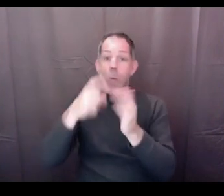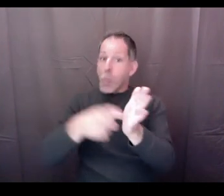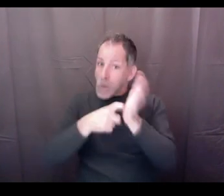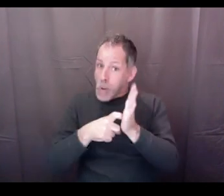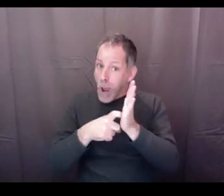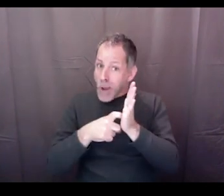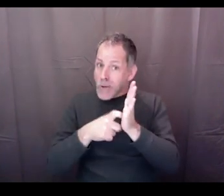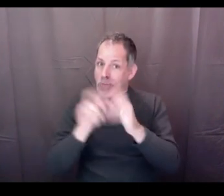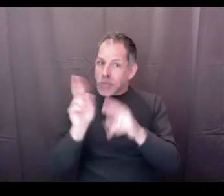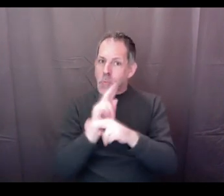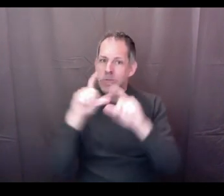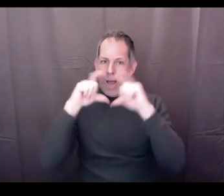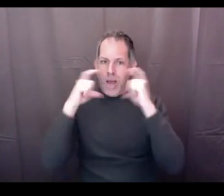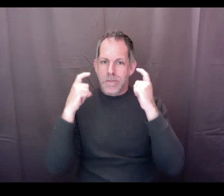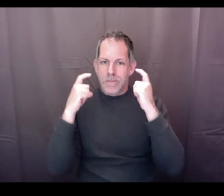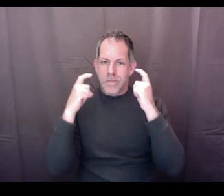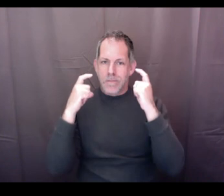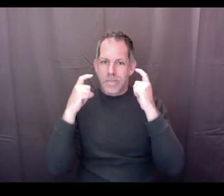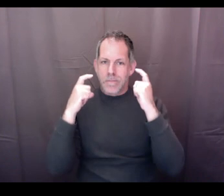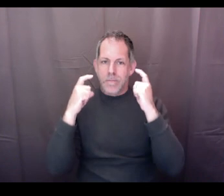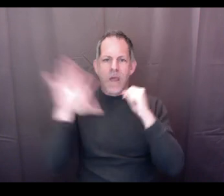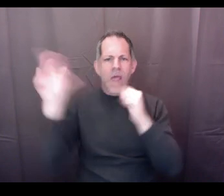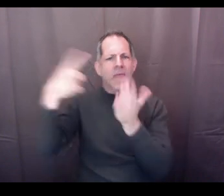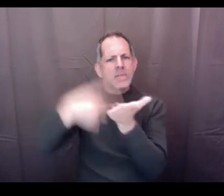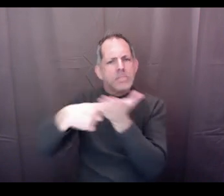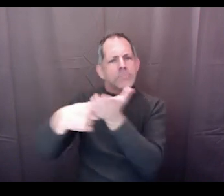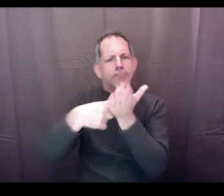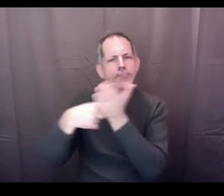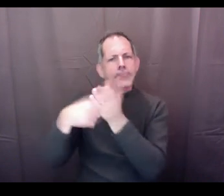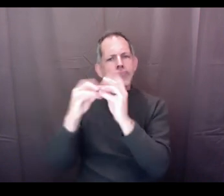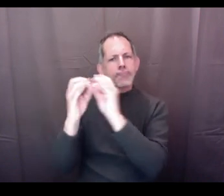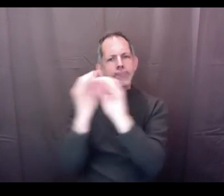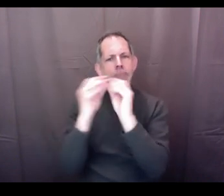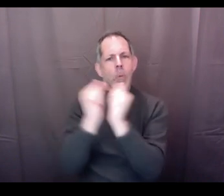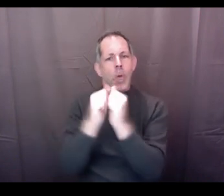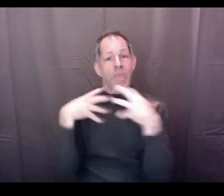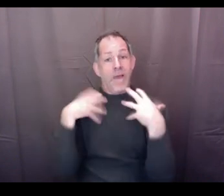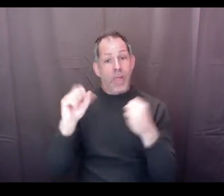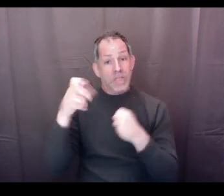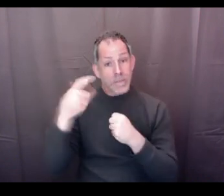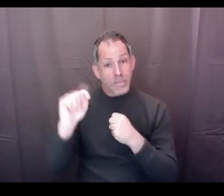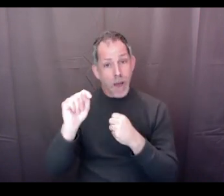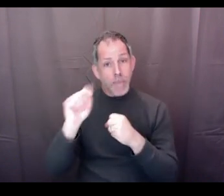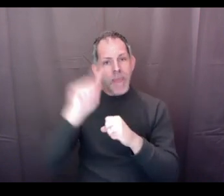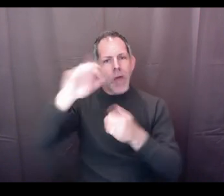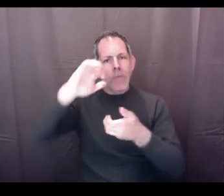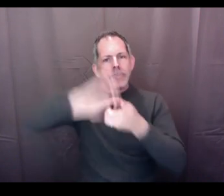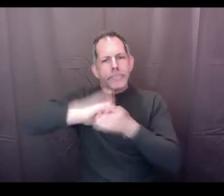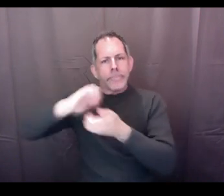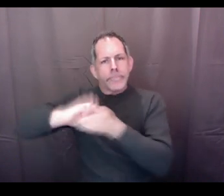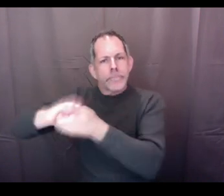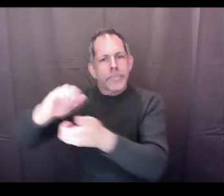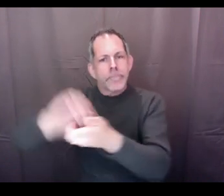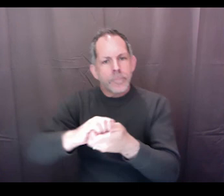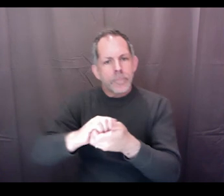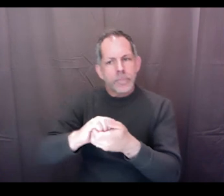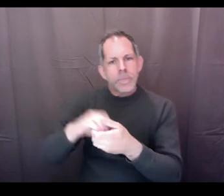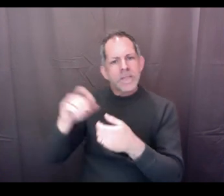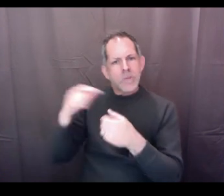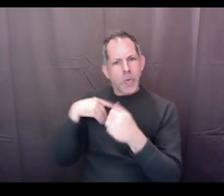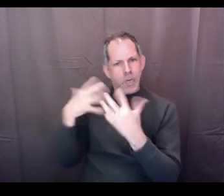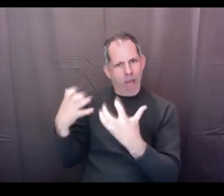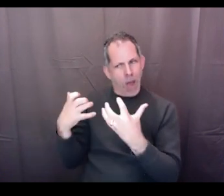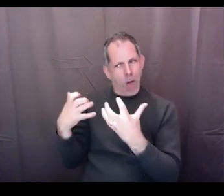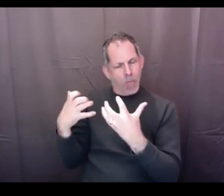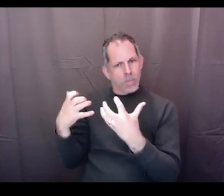that draft directive, discussed it with the health district and our other partners, and believe at this